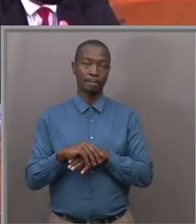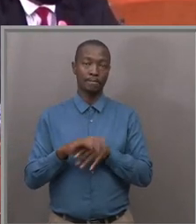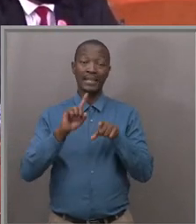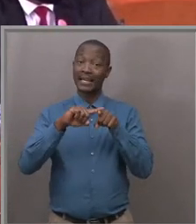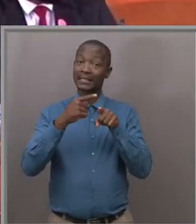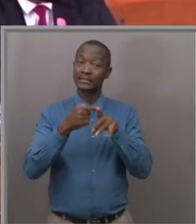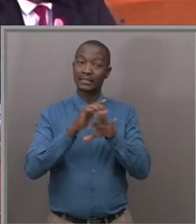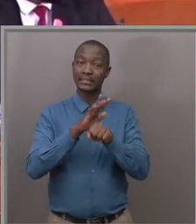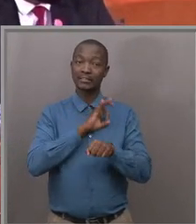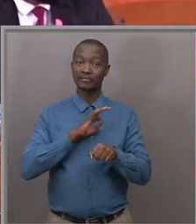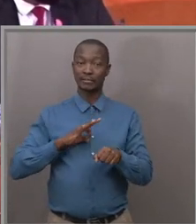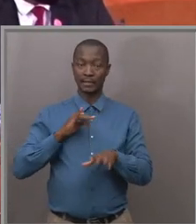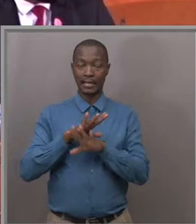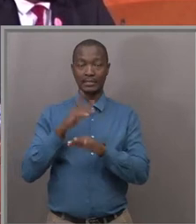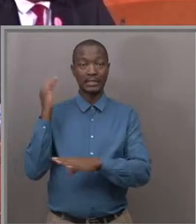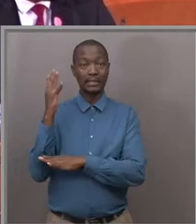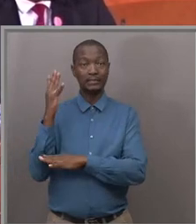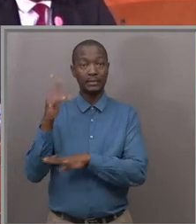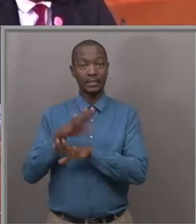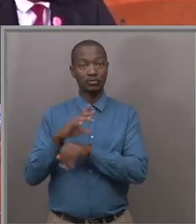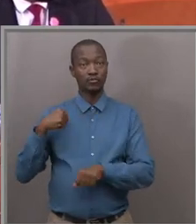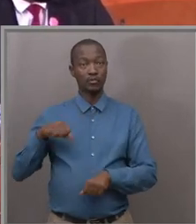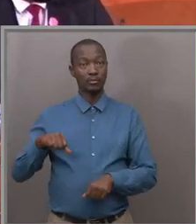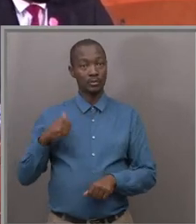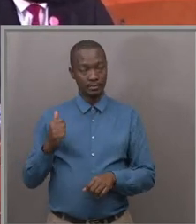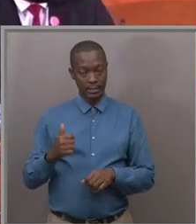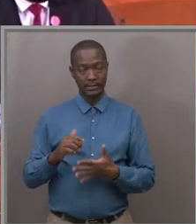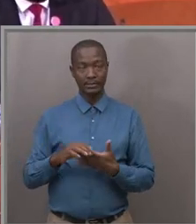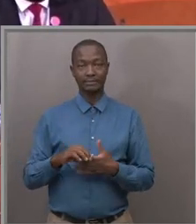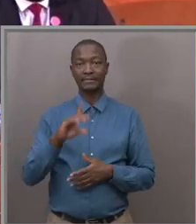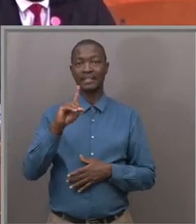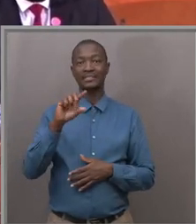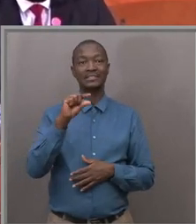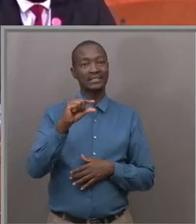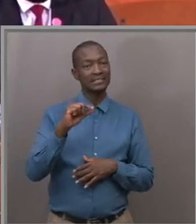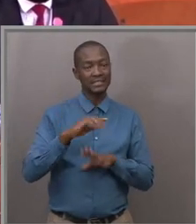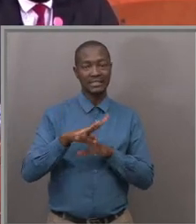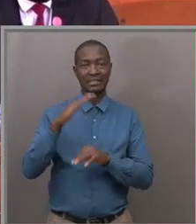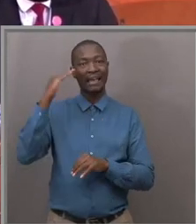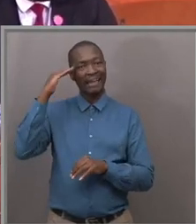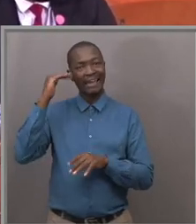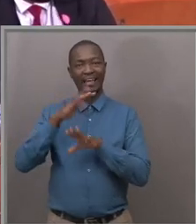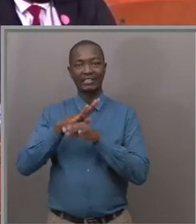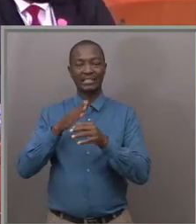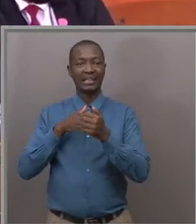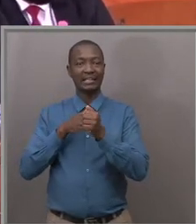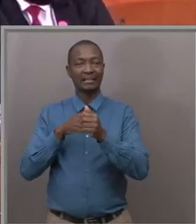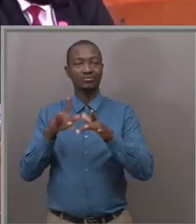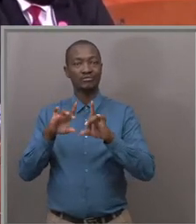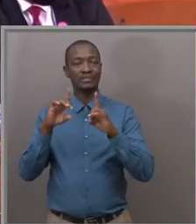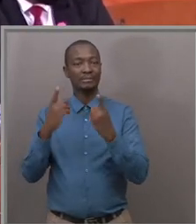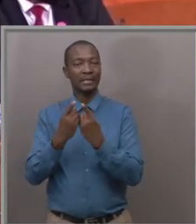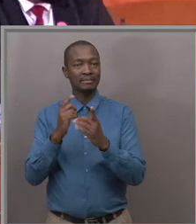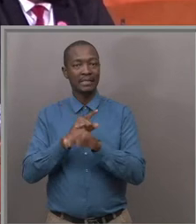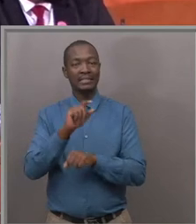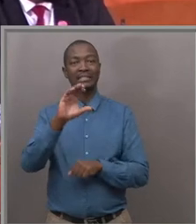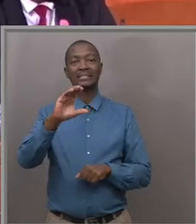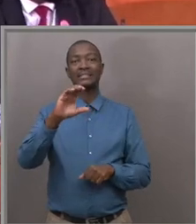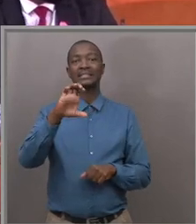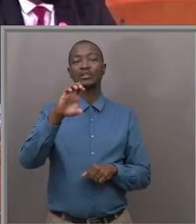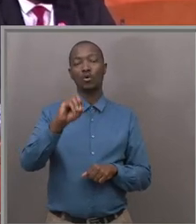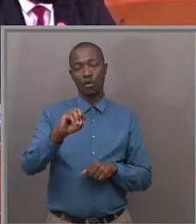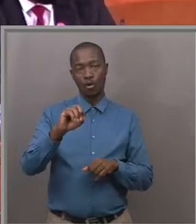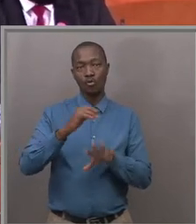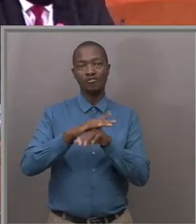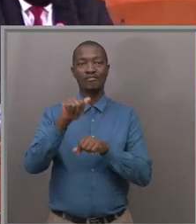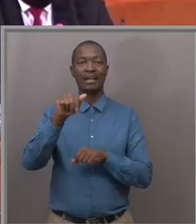our municipalities, the DG, heads of departments and CEOs of agencies of our